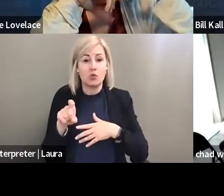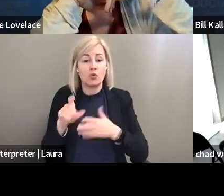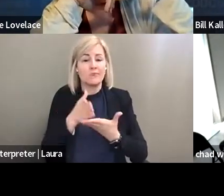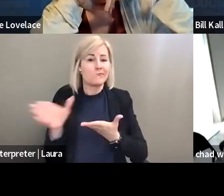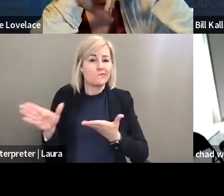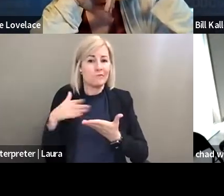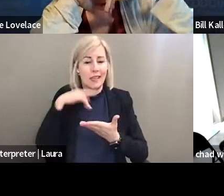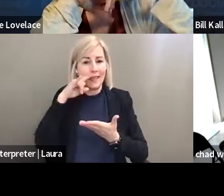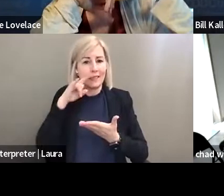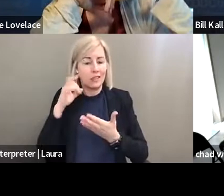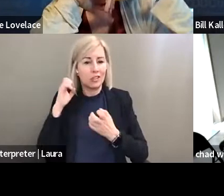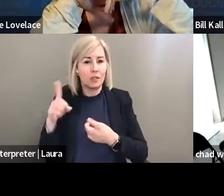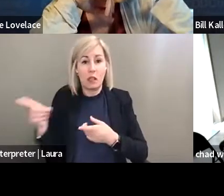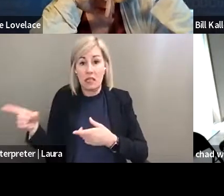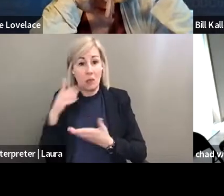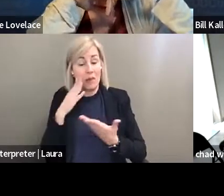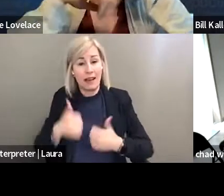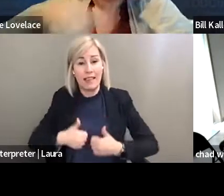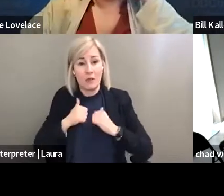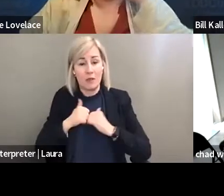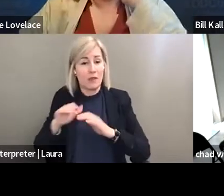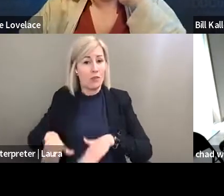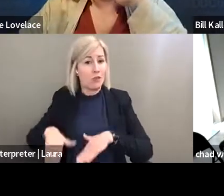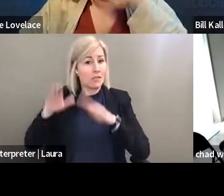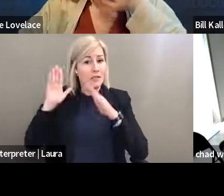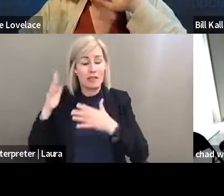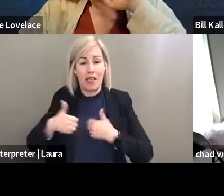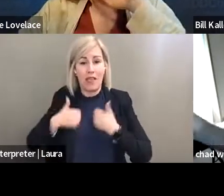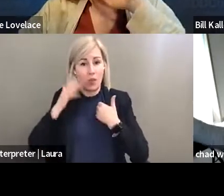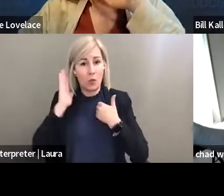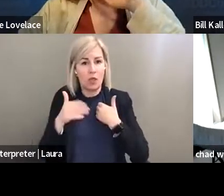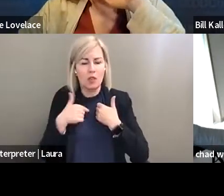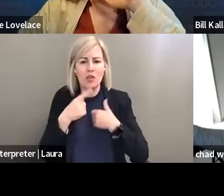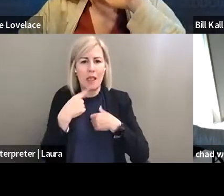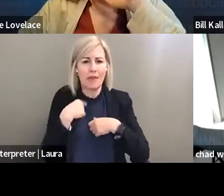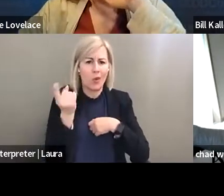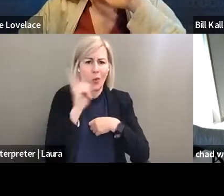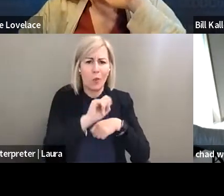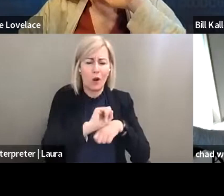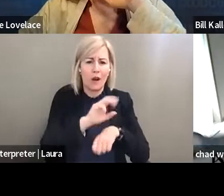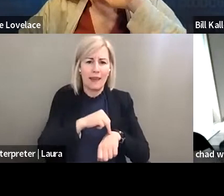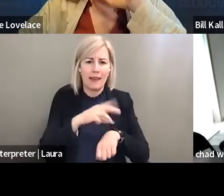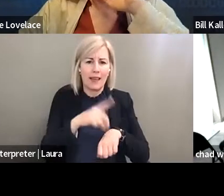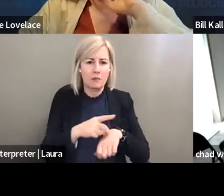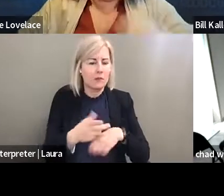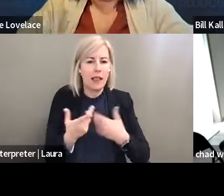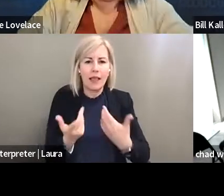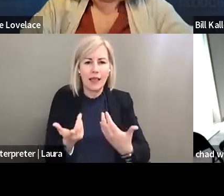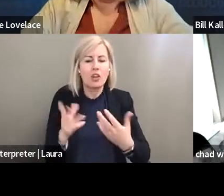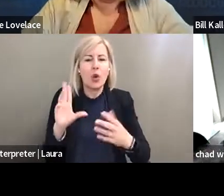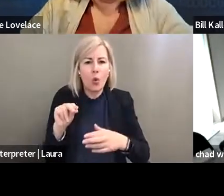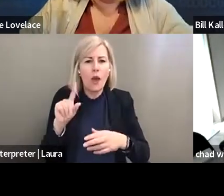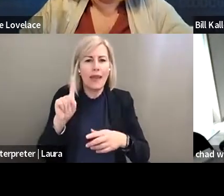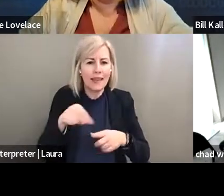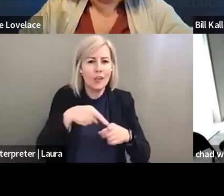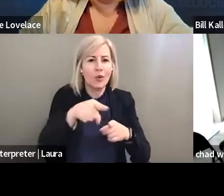is a kid that's going to possibly live with me for the rest of my life. You know, they're telling me to go work at McDonald's. I'm like, no, I need a career. I need to go